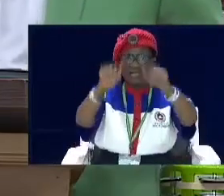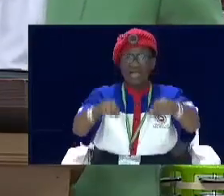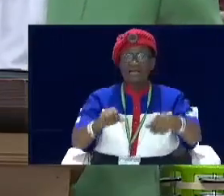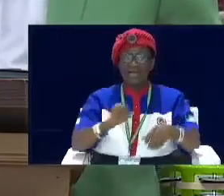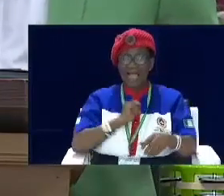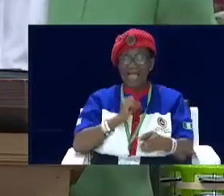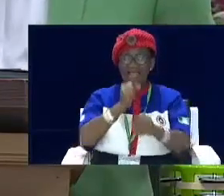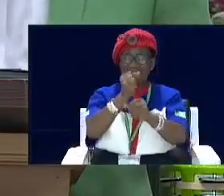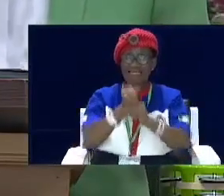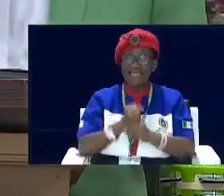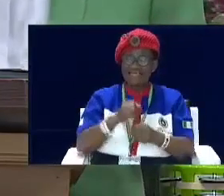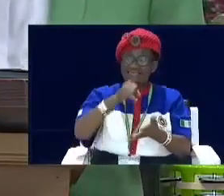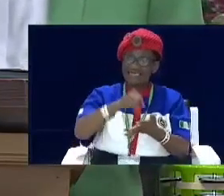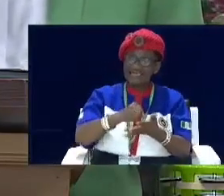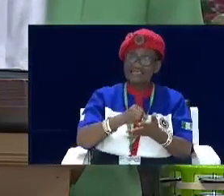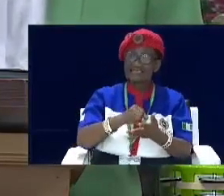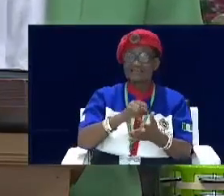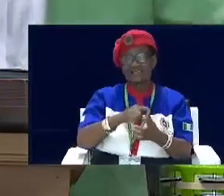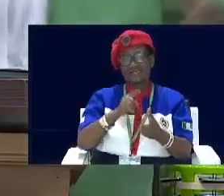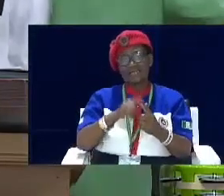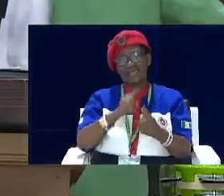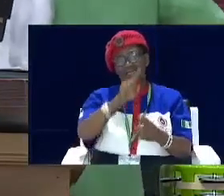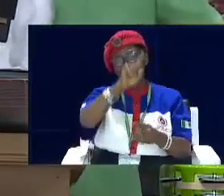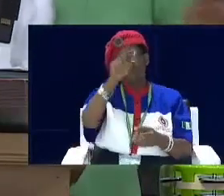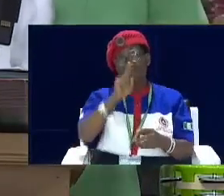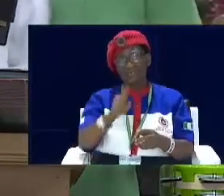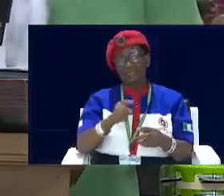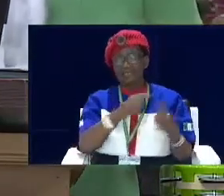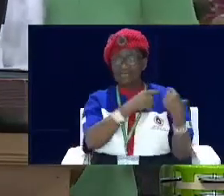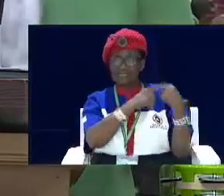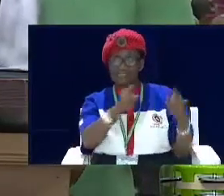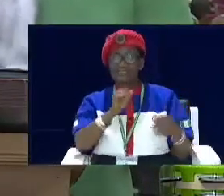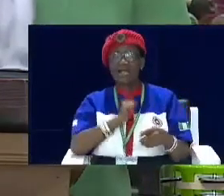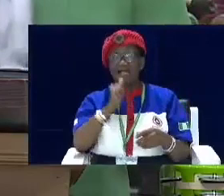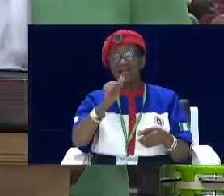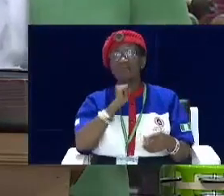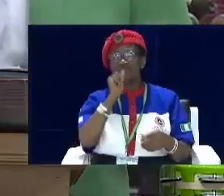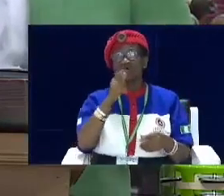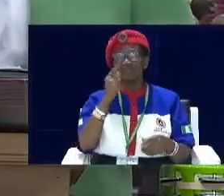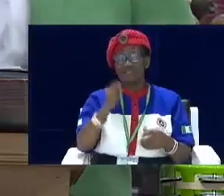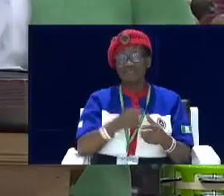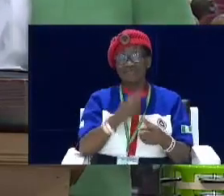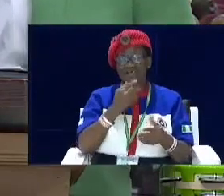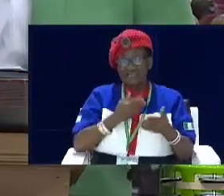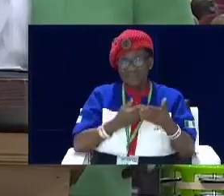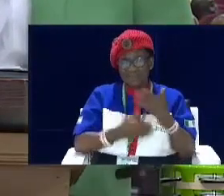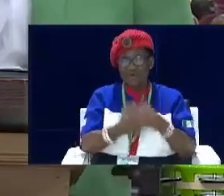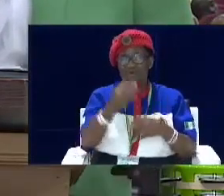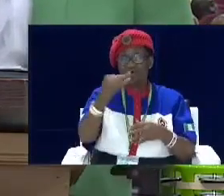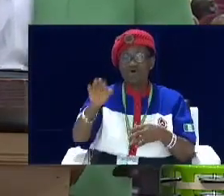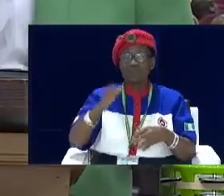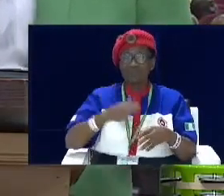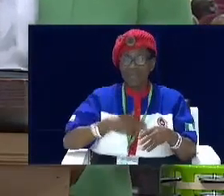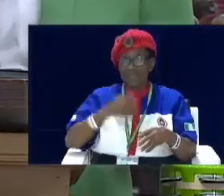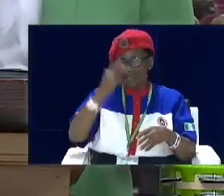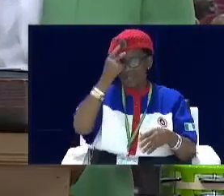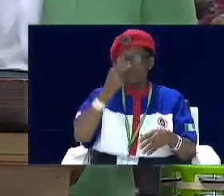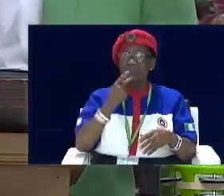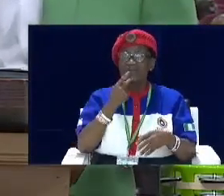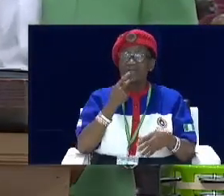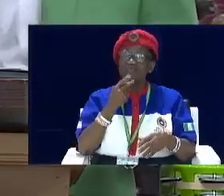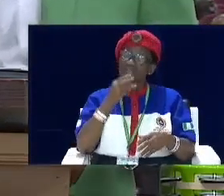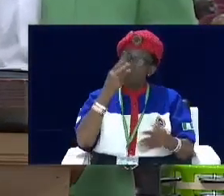then? Se mo wa le ri gba. Since I'm not the firstborn of my parents. Nigba ti e se akobi awon obi mi.